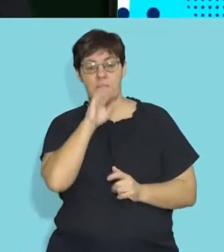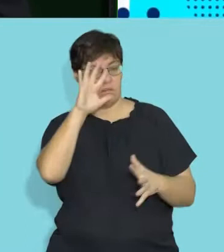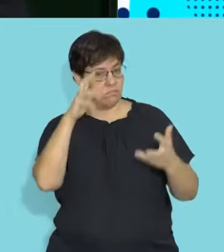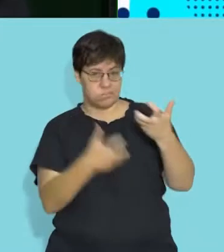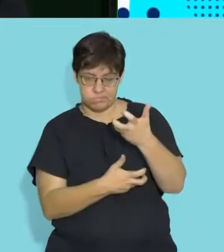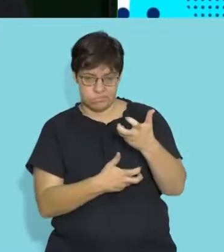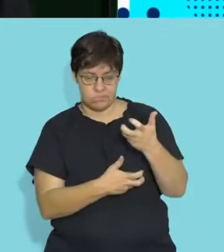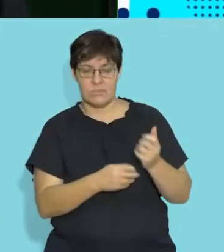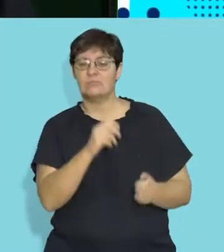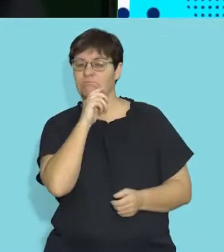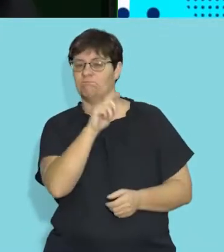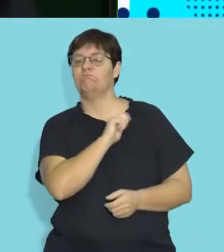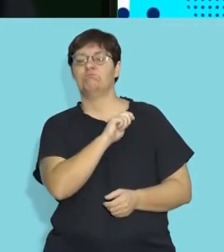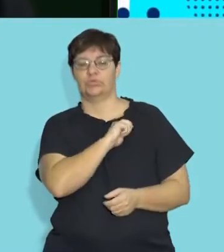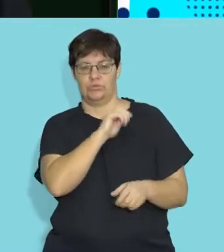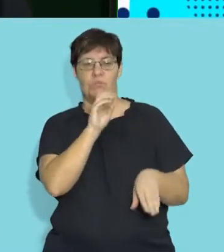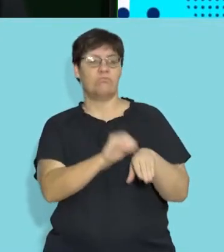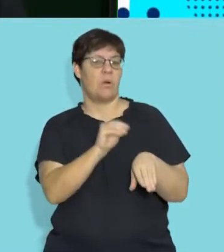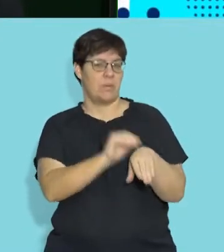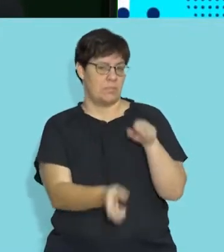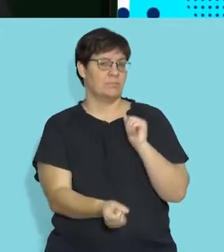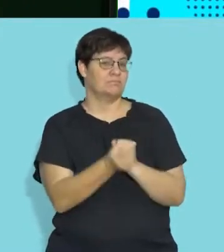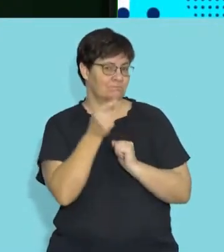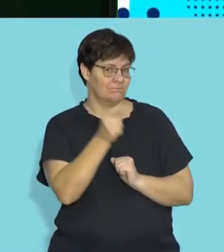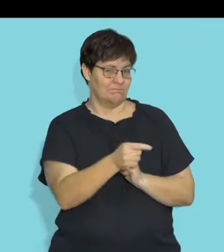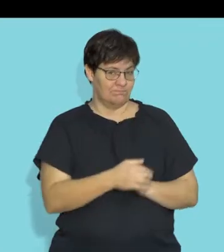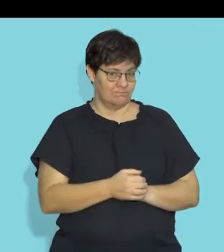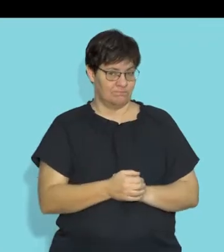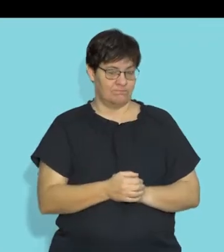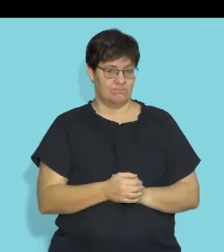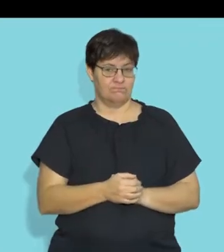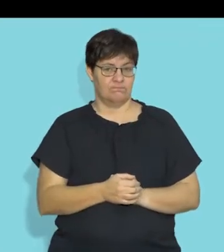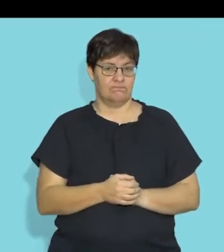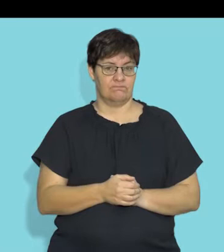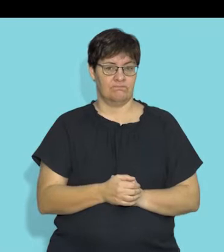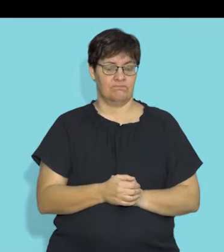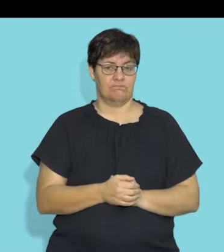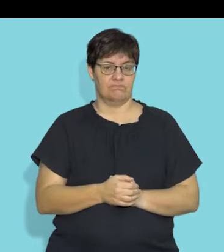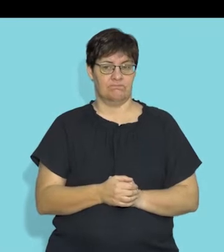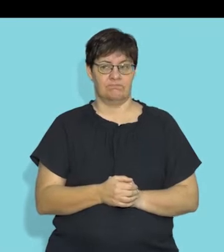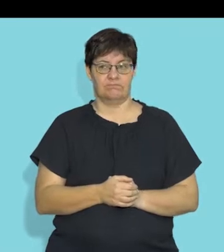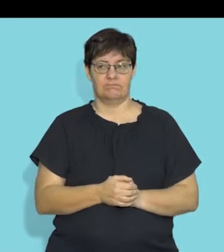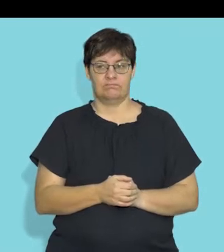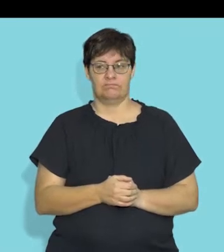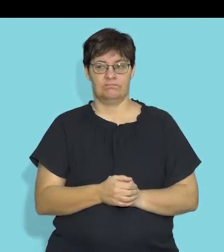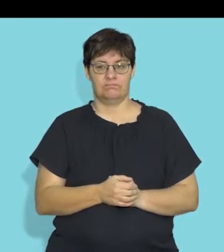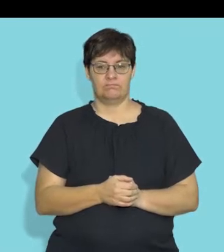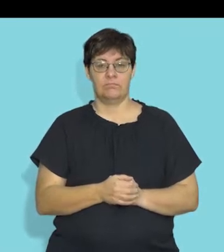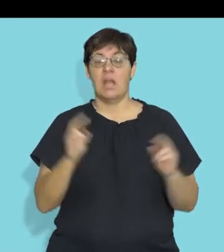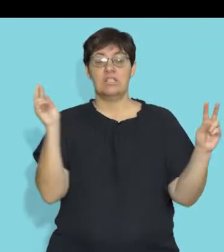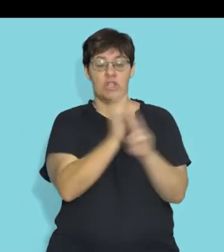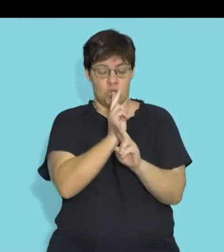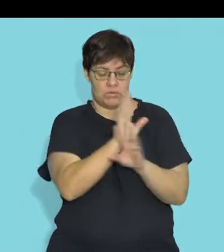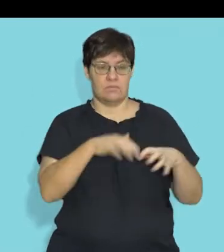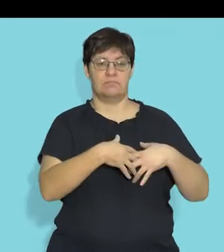matching, definitely we have a challenge in that business. Set up security, very